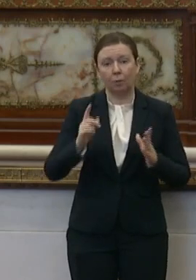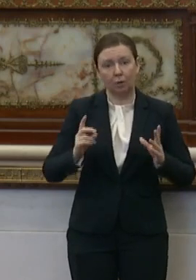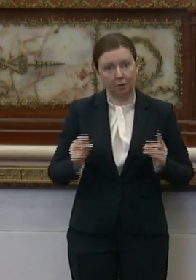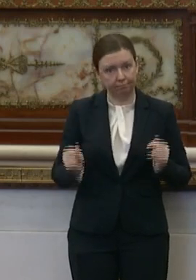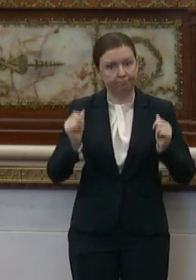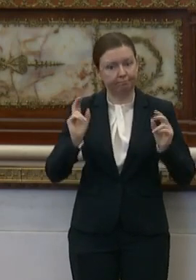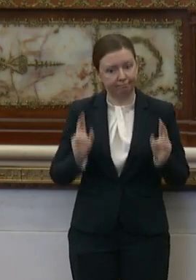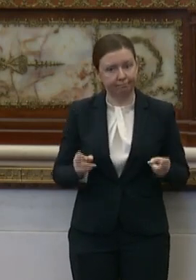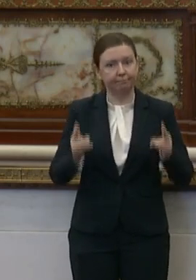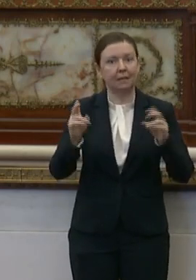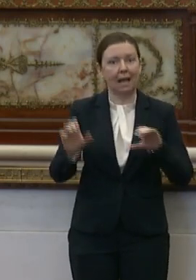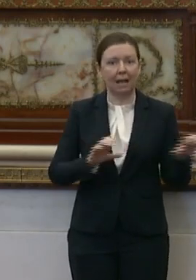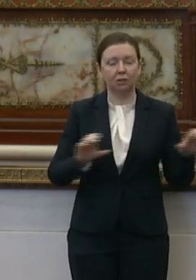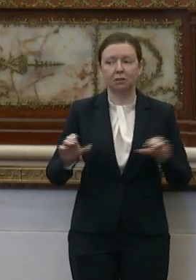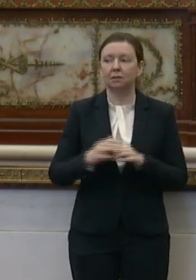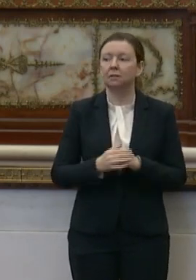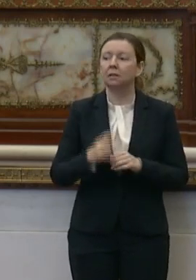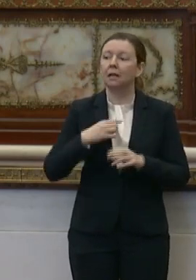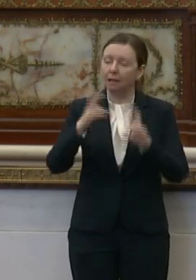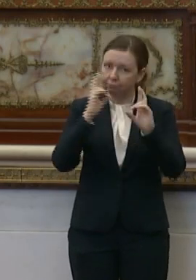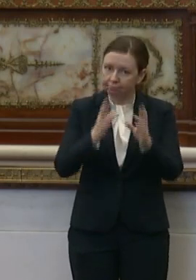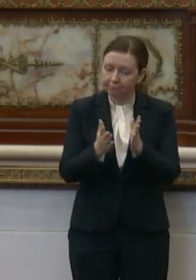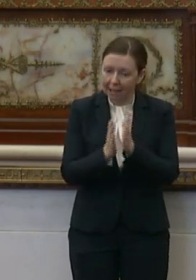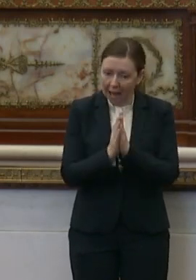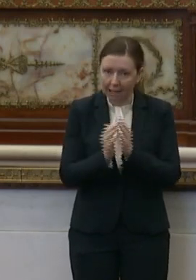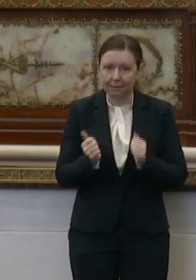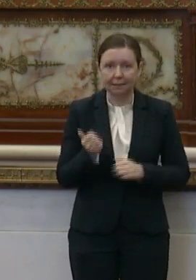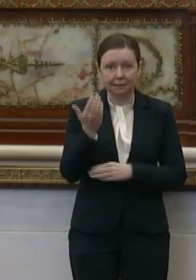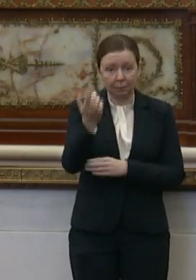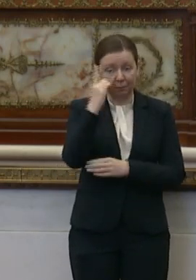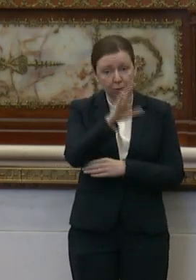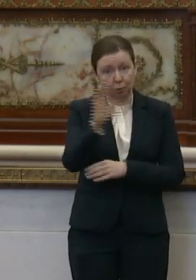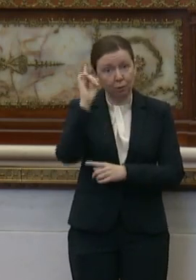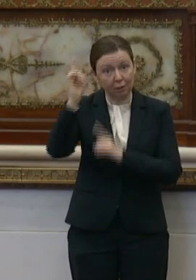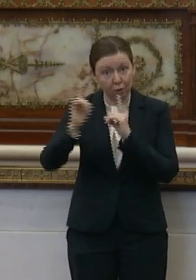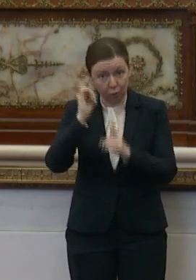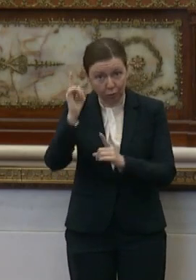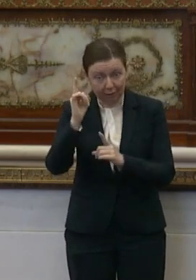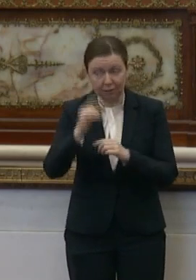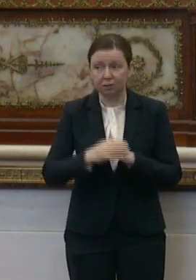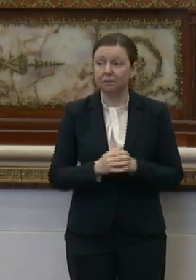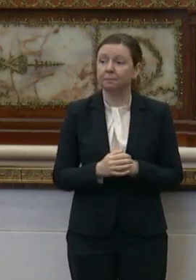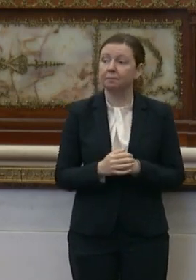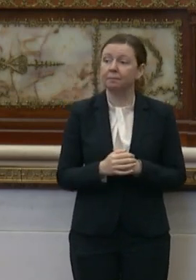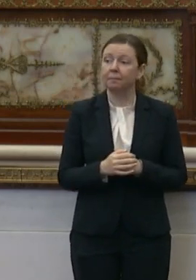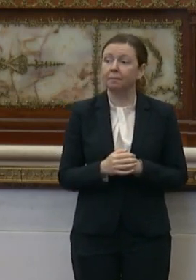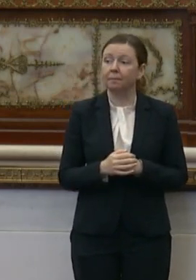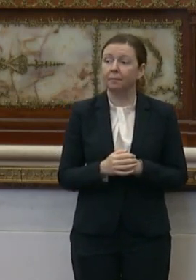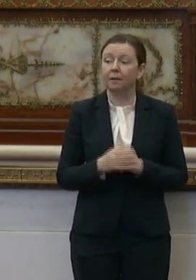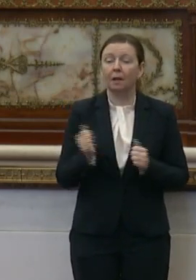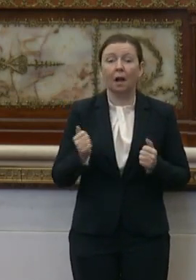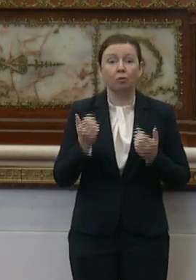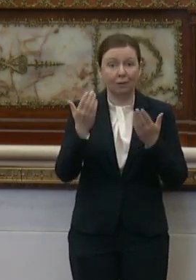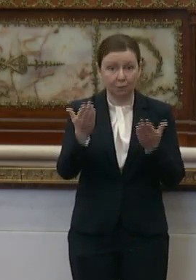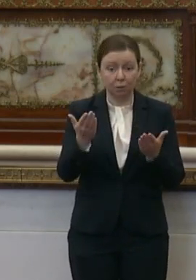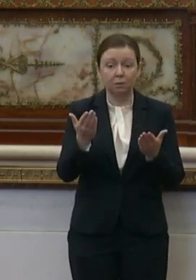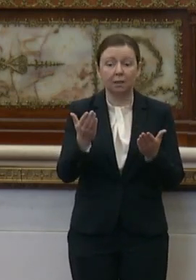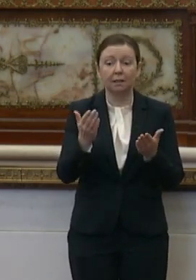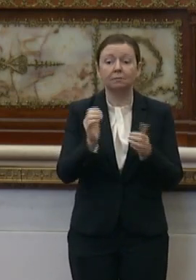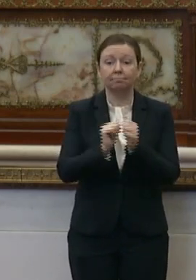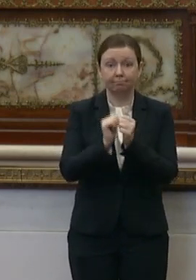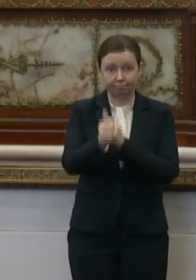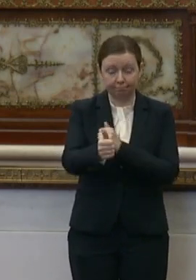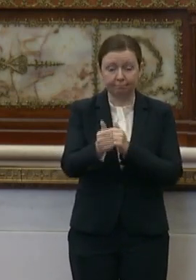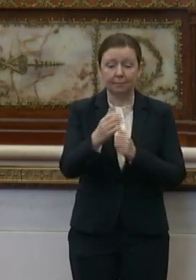action. I respectfully request and submit to the consideration of your honorable body a resolution ratifying the